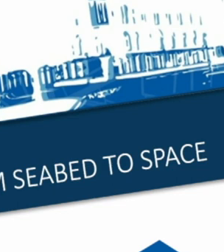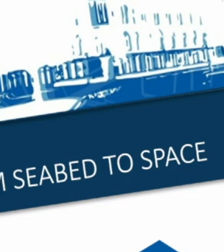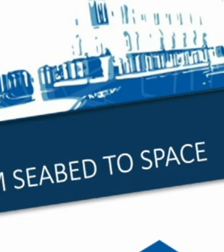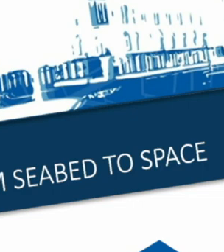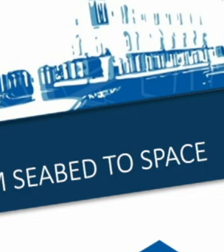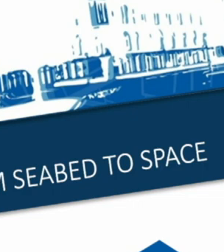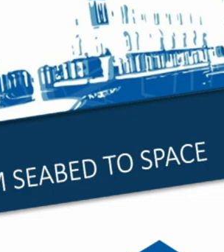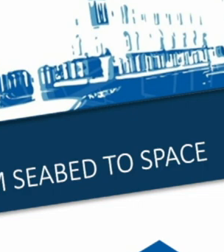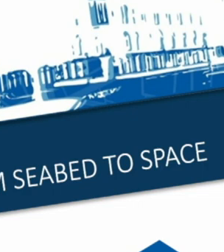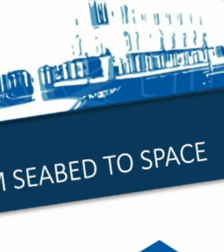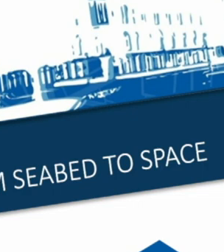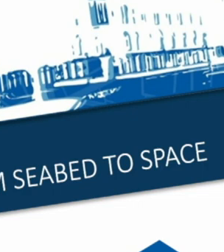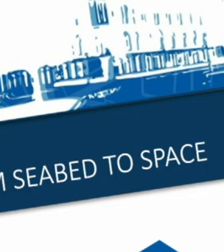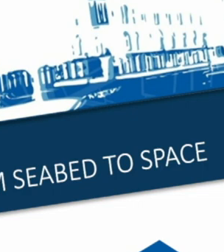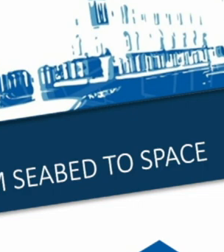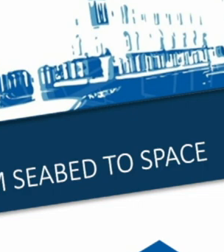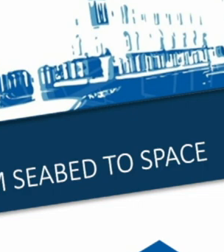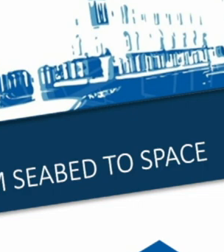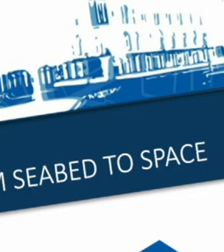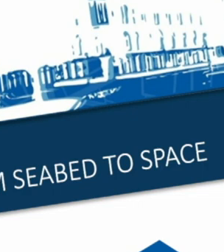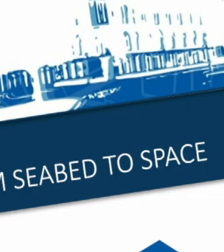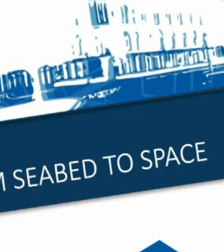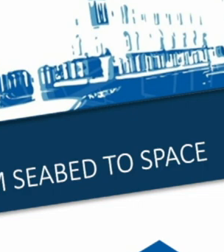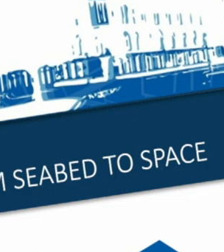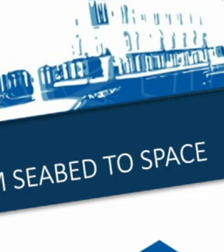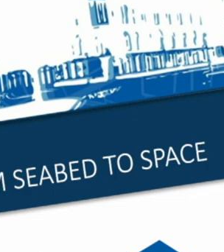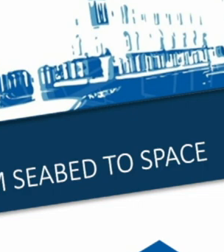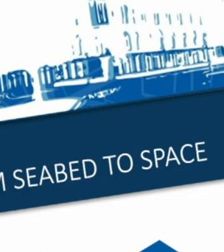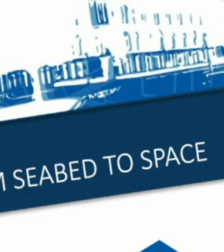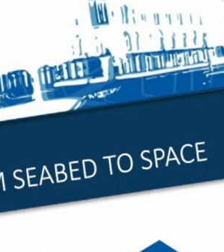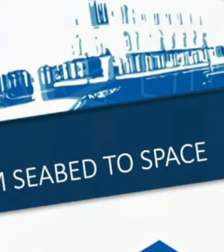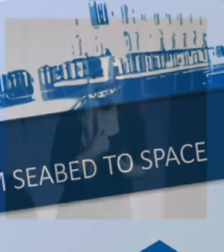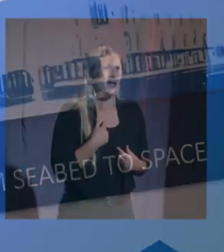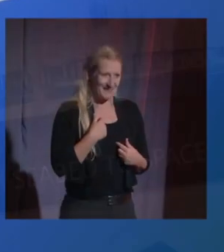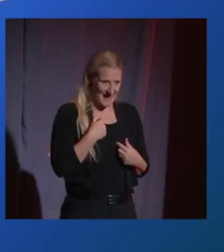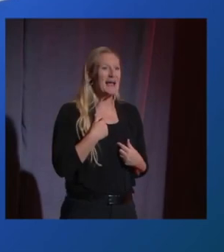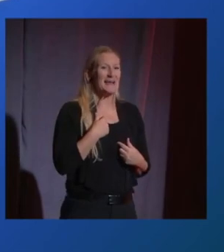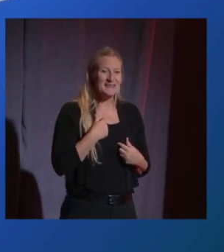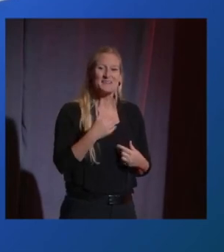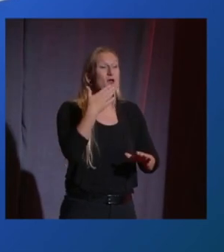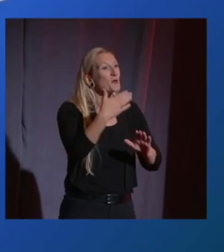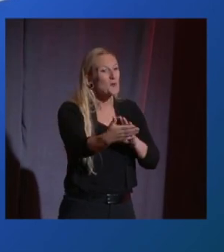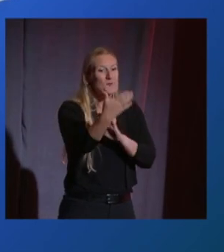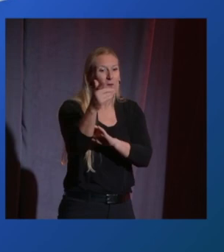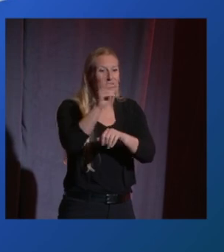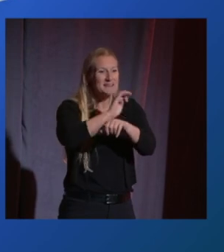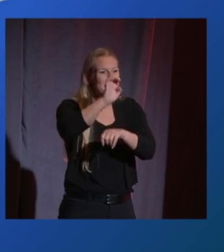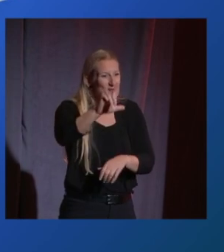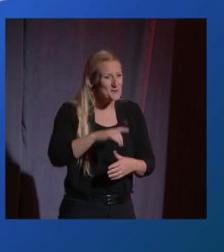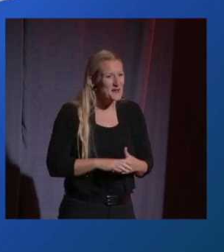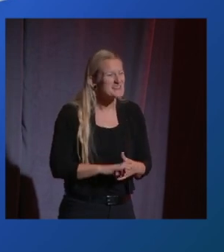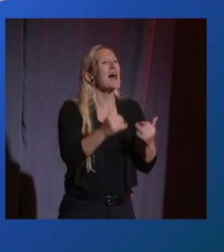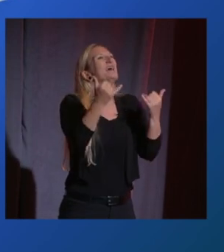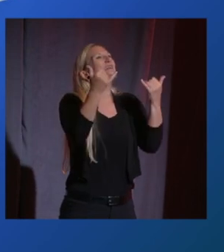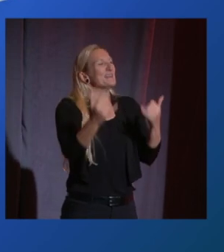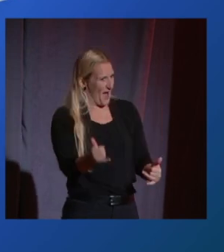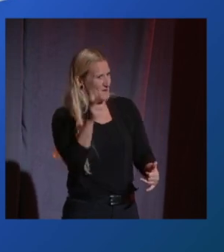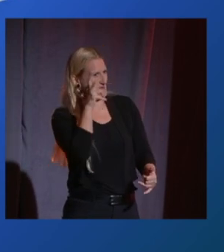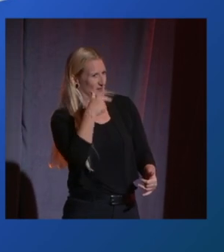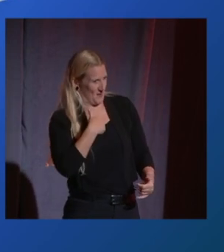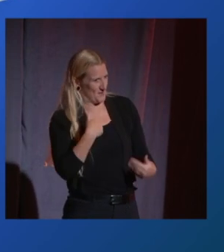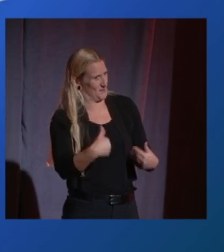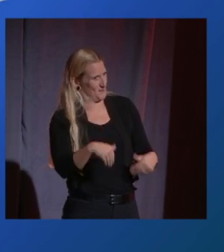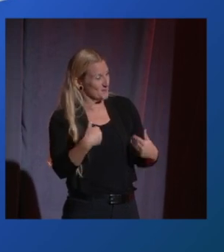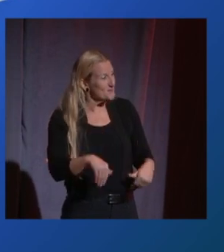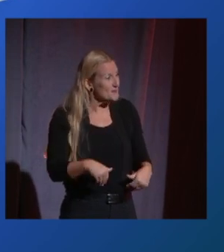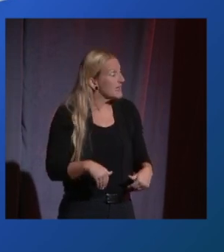morning good morning good morning can you hear me yes good morning St Louis now you can hear me